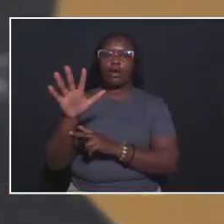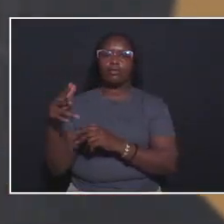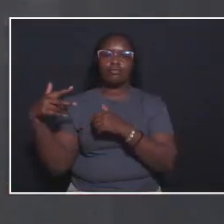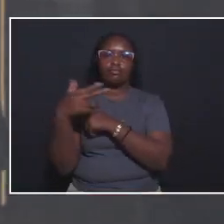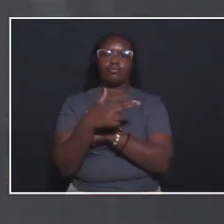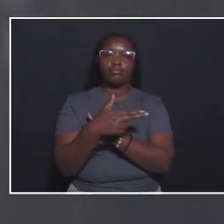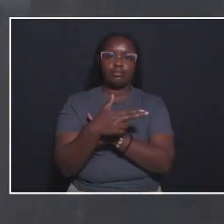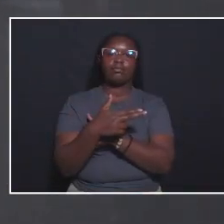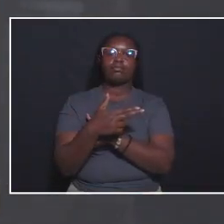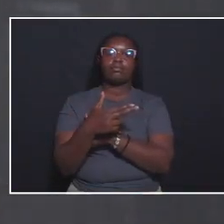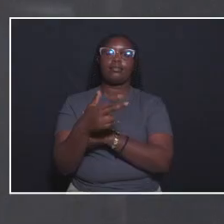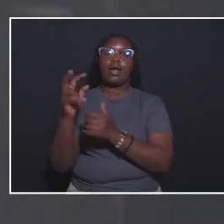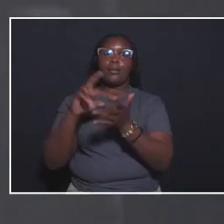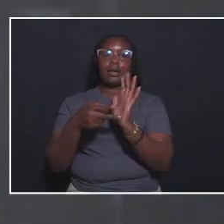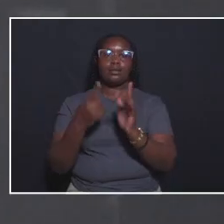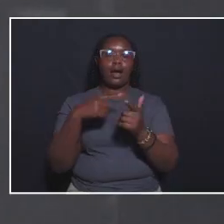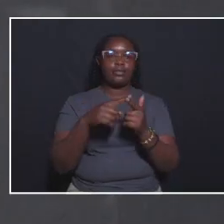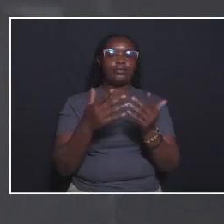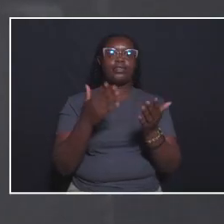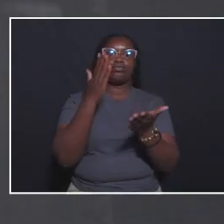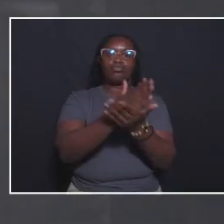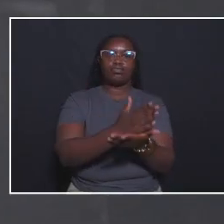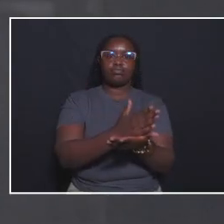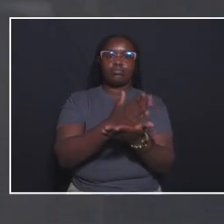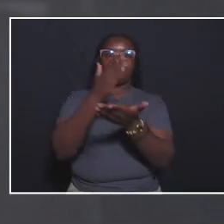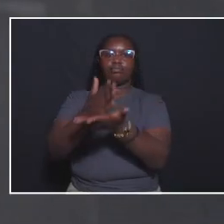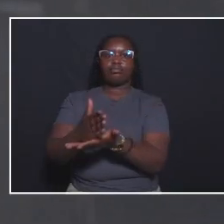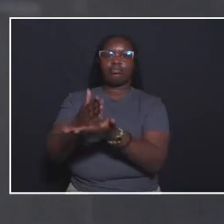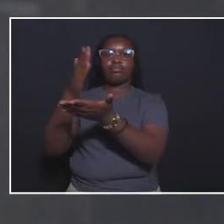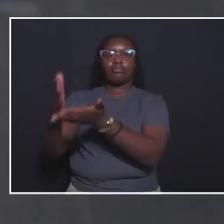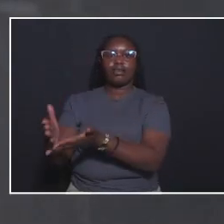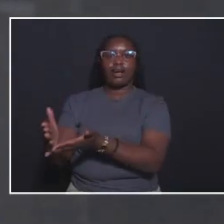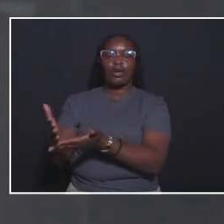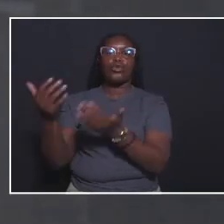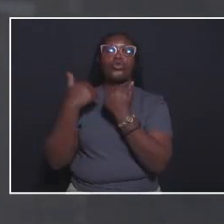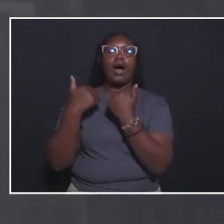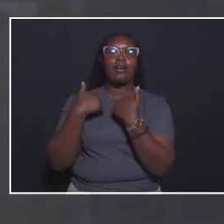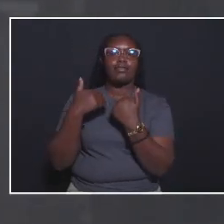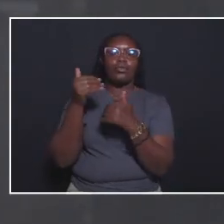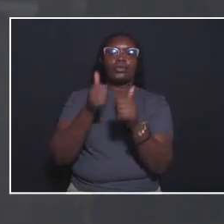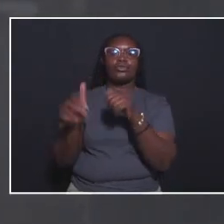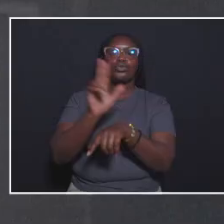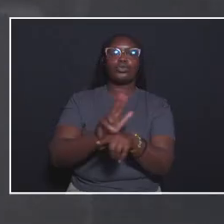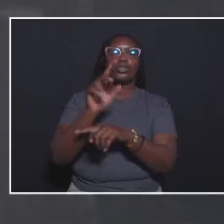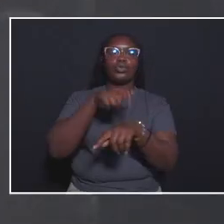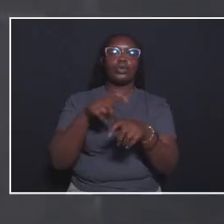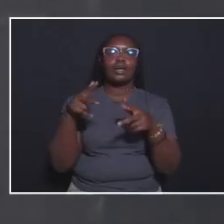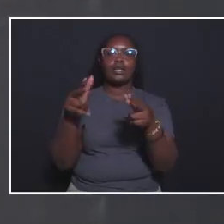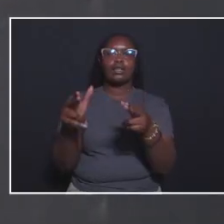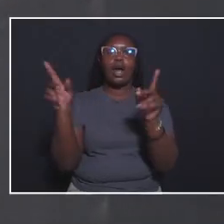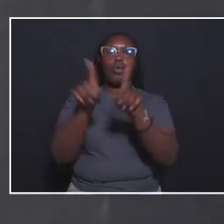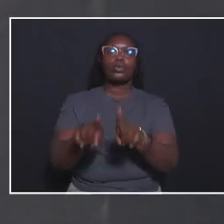2, 3, cut. So that rhythm that you use while editing, an experienced